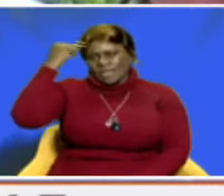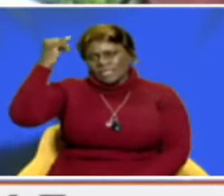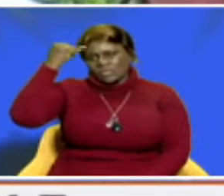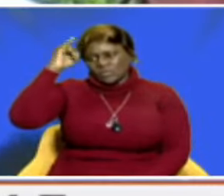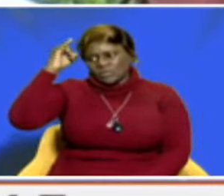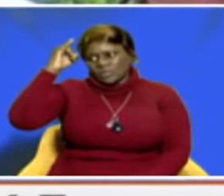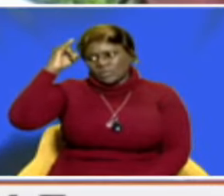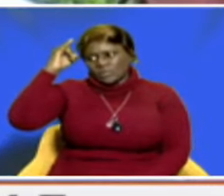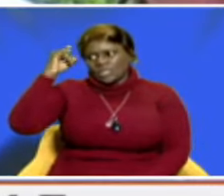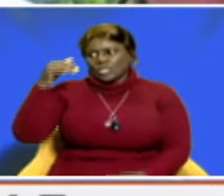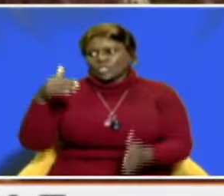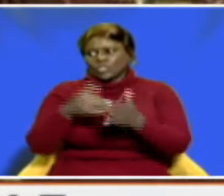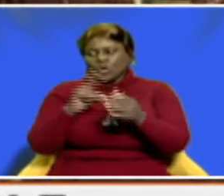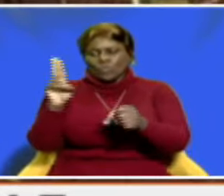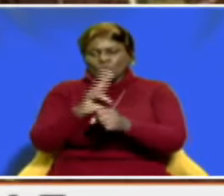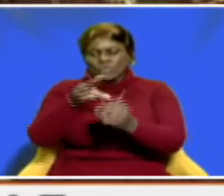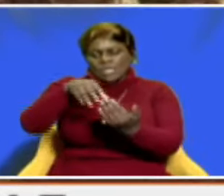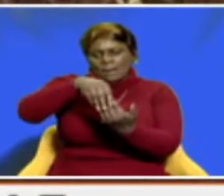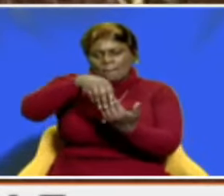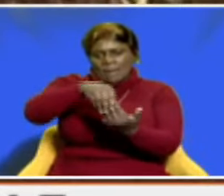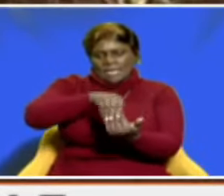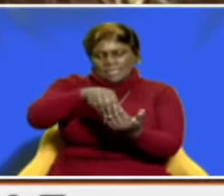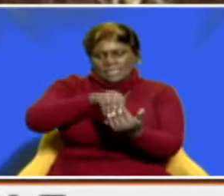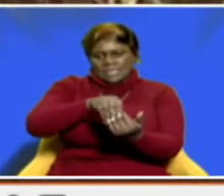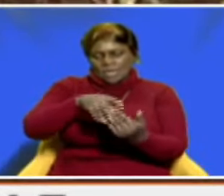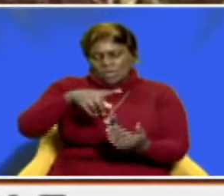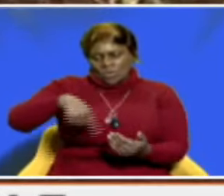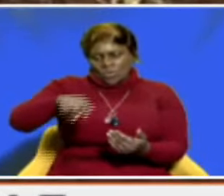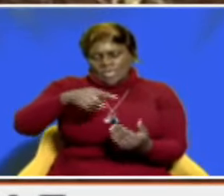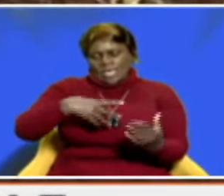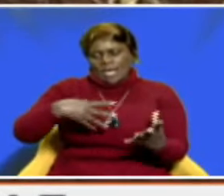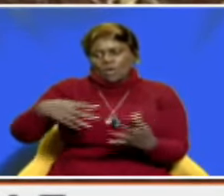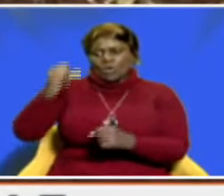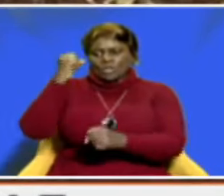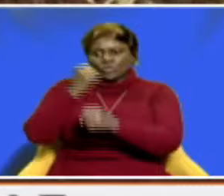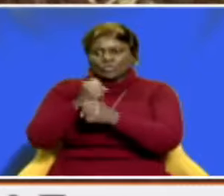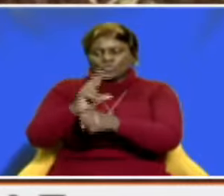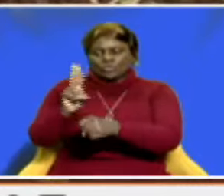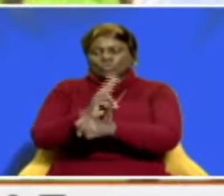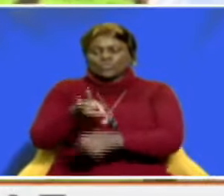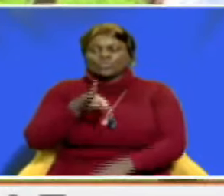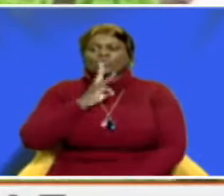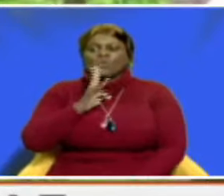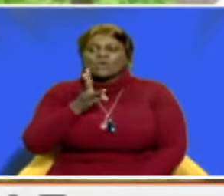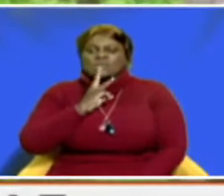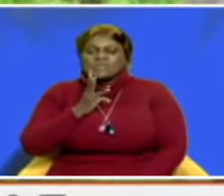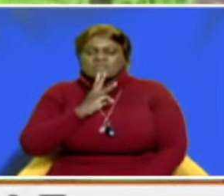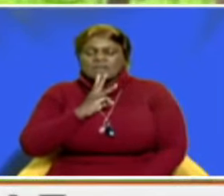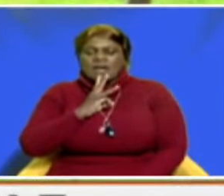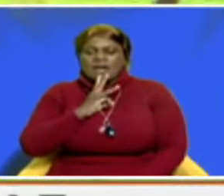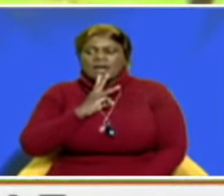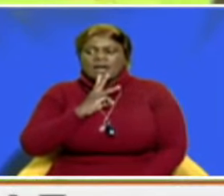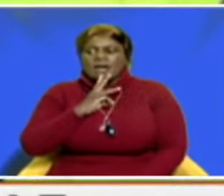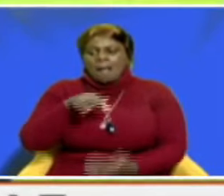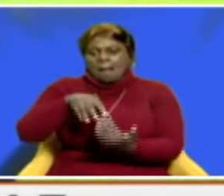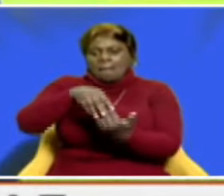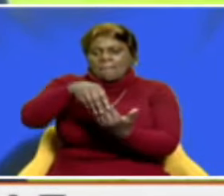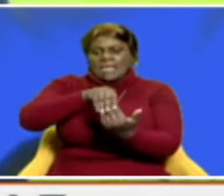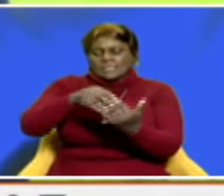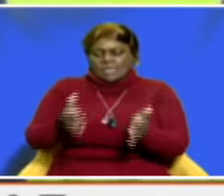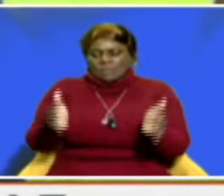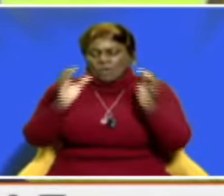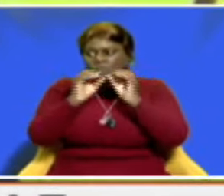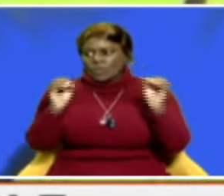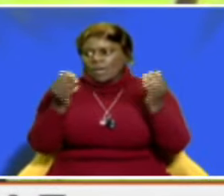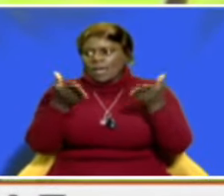of stop using plastic. We are going to use water that is in dispensers and not plastic bottles.